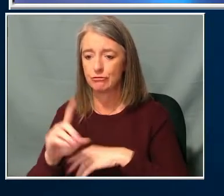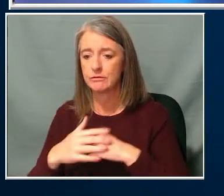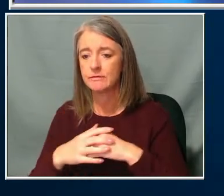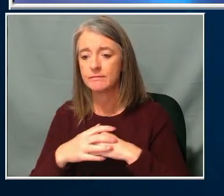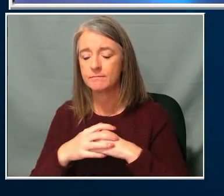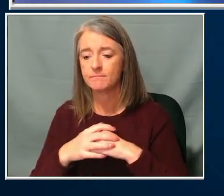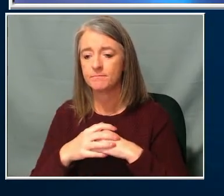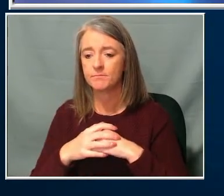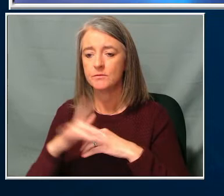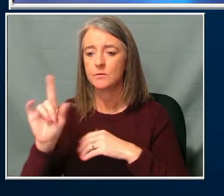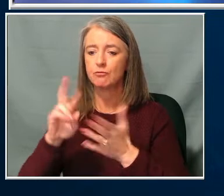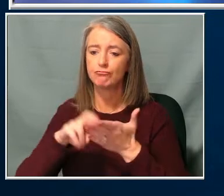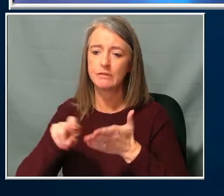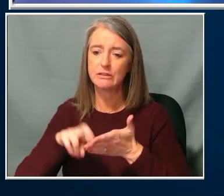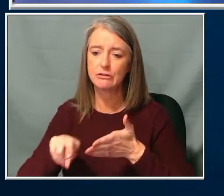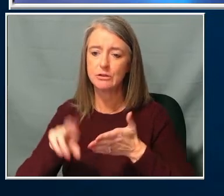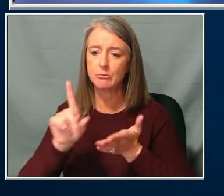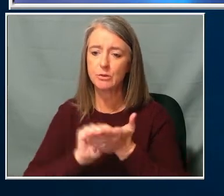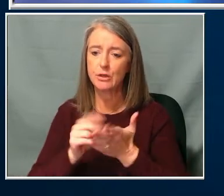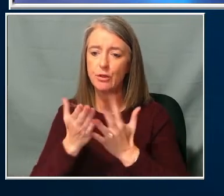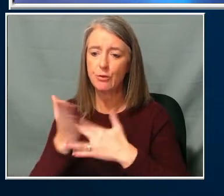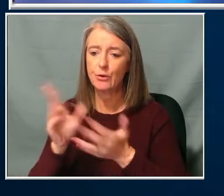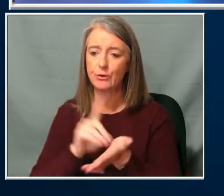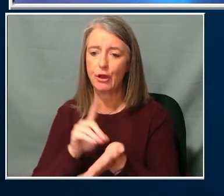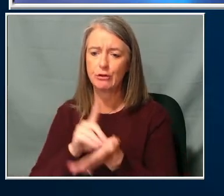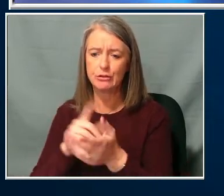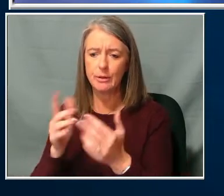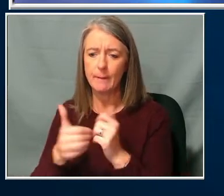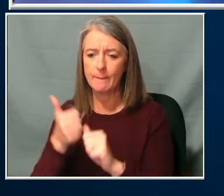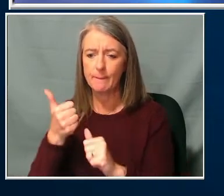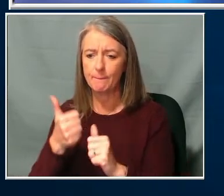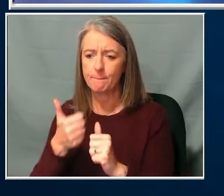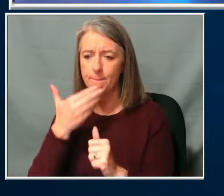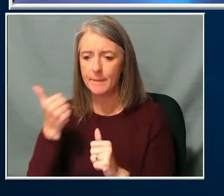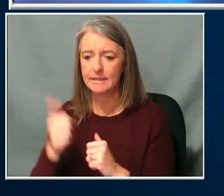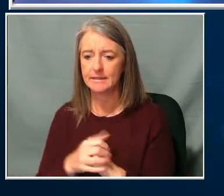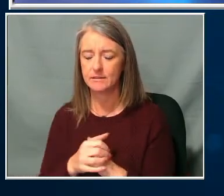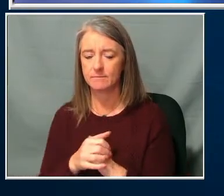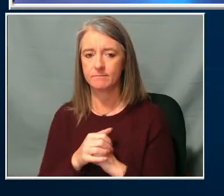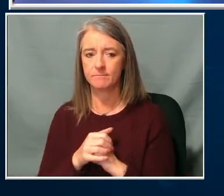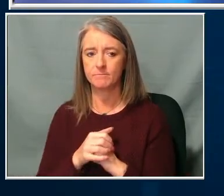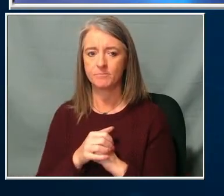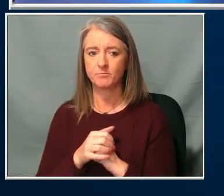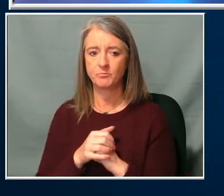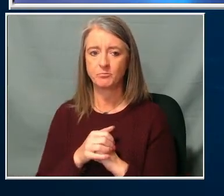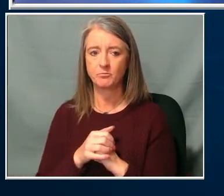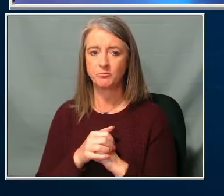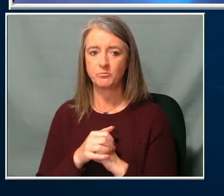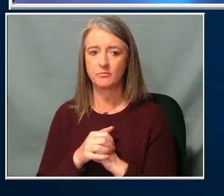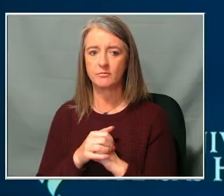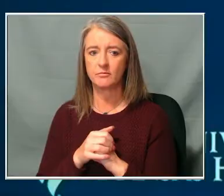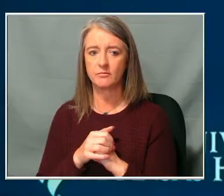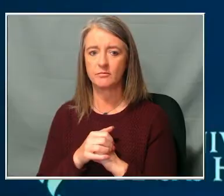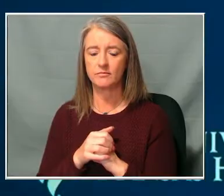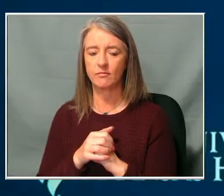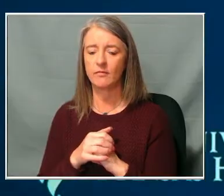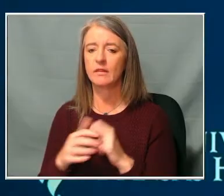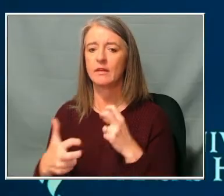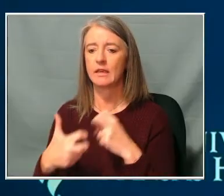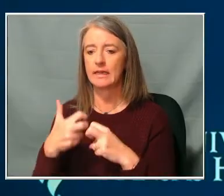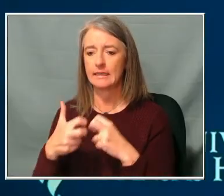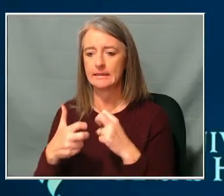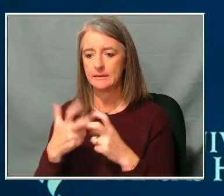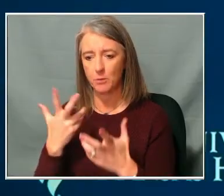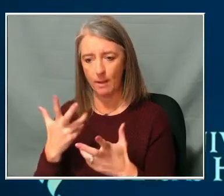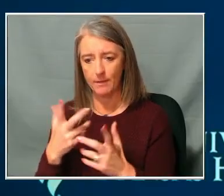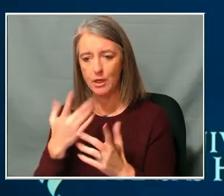print that out, or is it best to go through your doctor? Yeah, because everyone does it online. So right, and this is kind of a problem. It is a newer